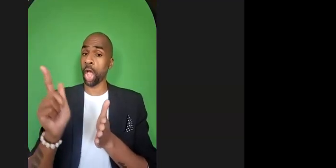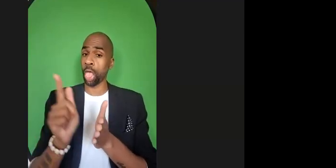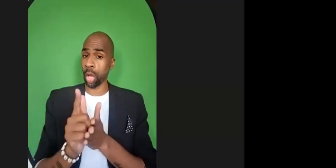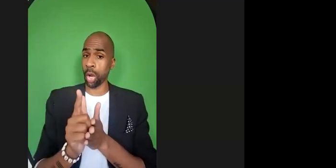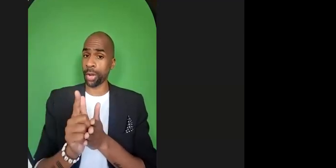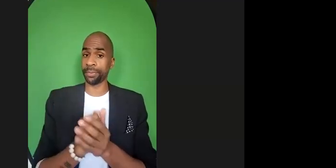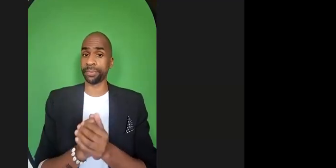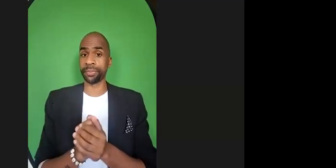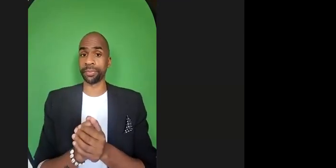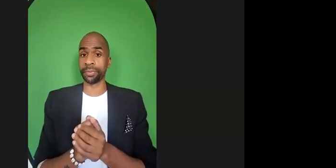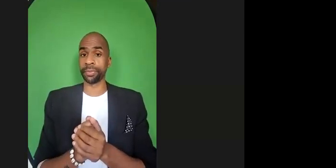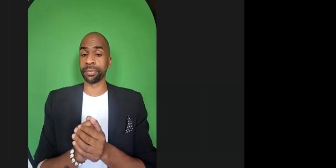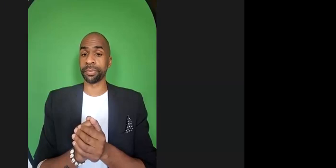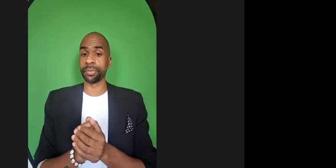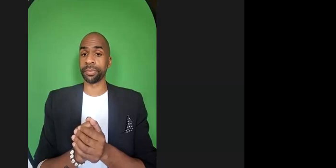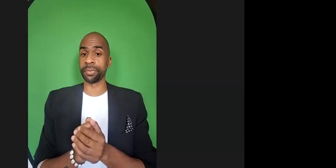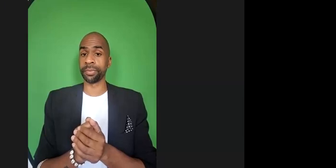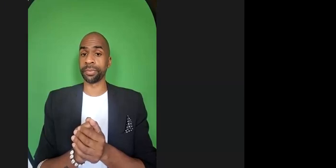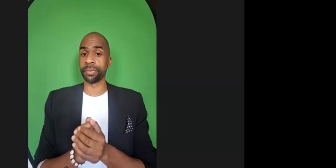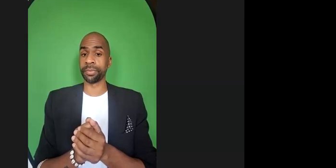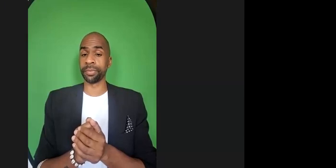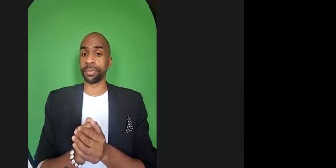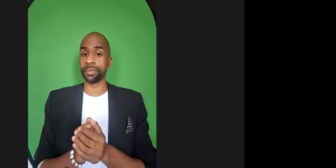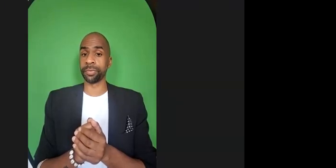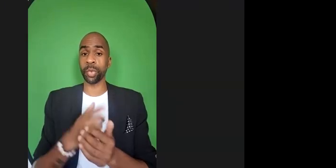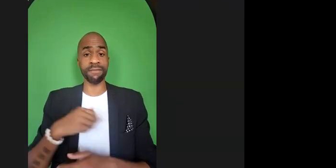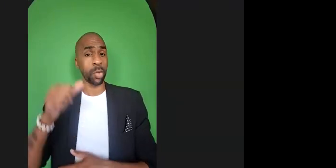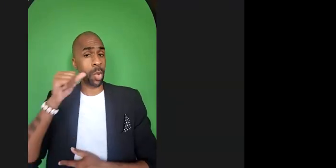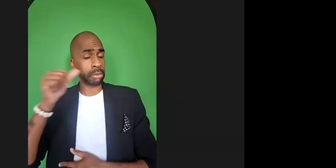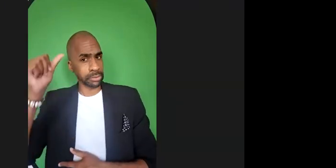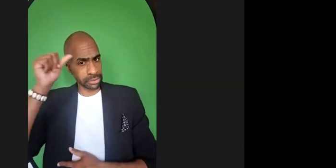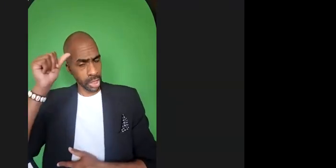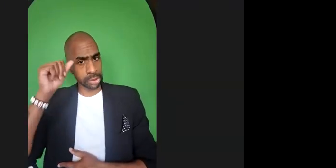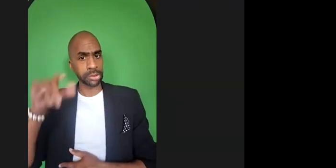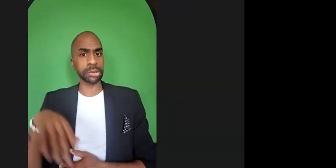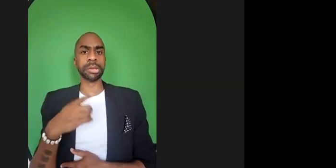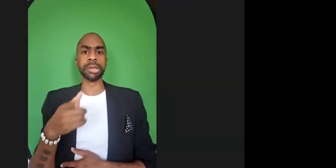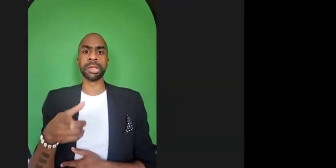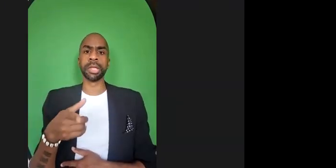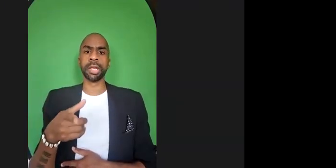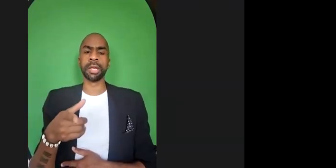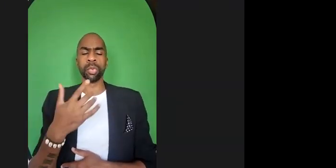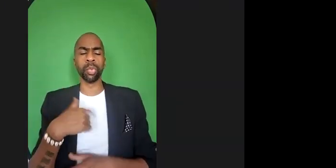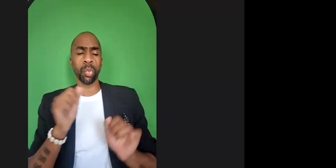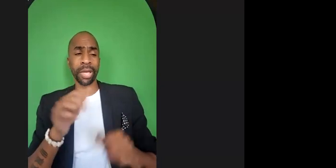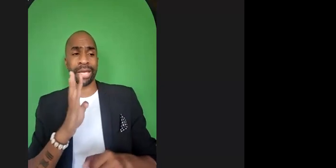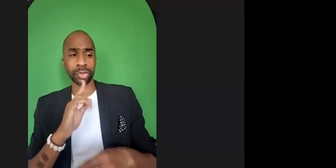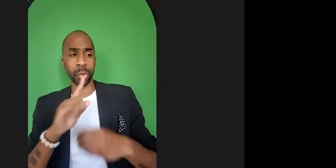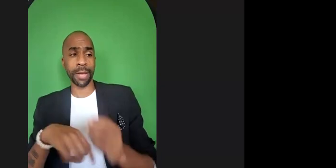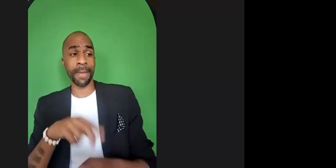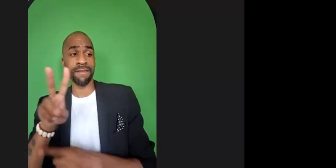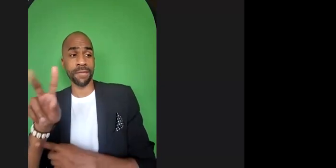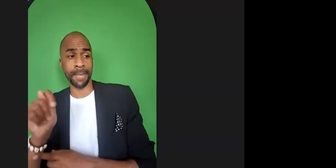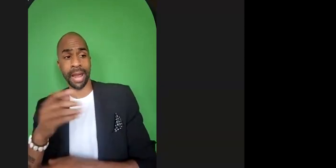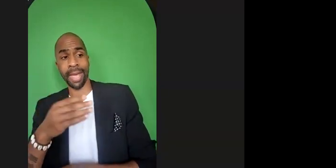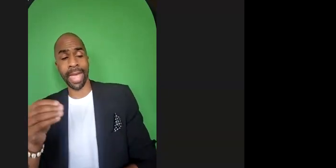competent adult, typically citizens, although we can talk a little bit about the nuance of Vermont and Oregon, but